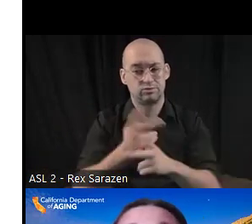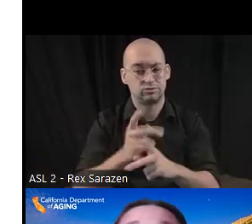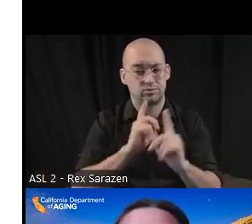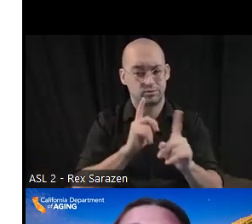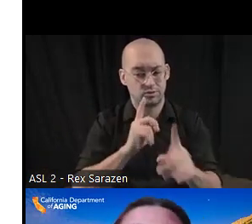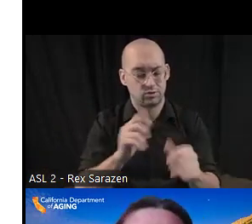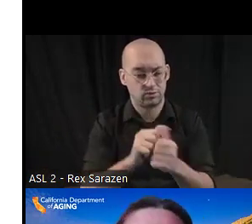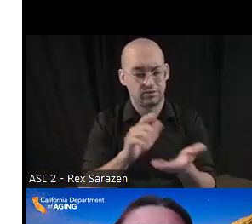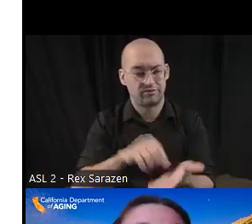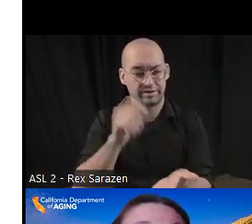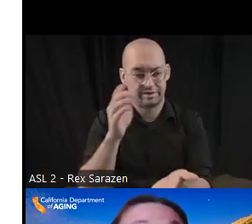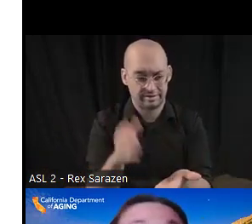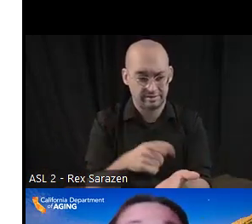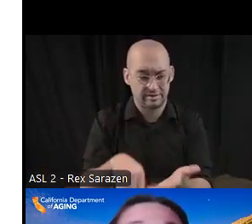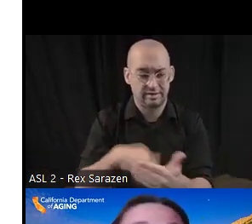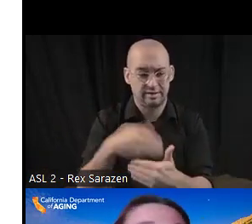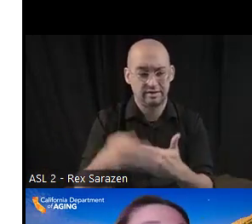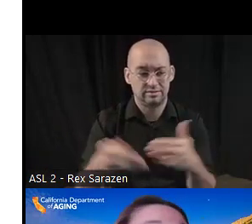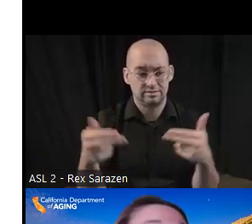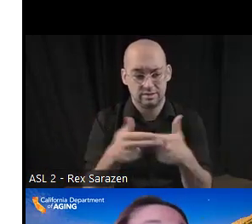Next slide, please.